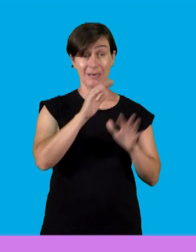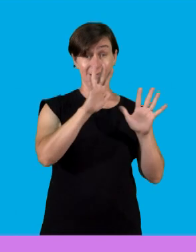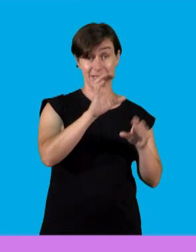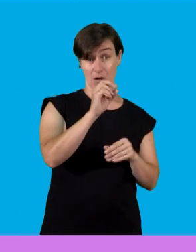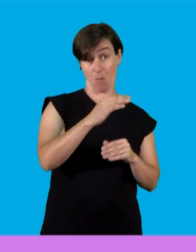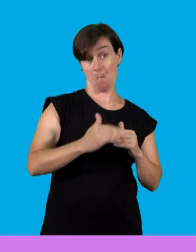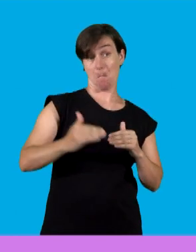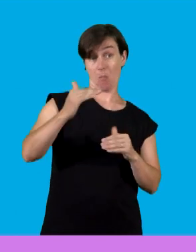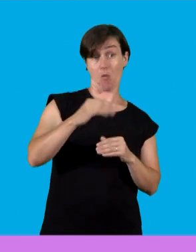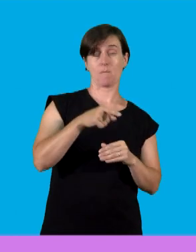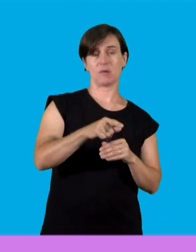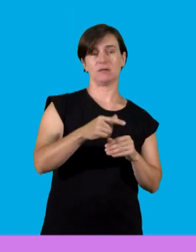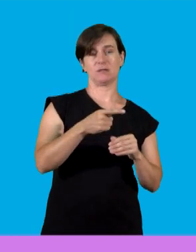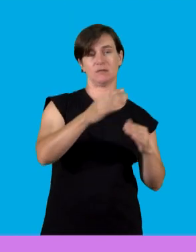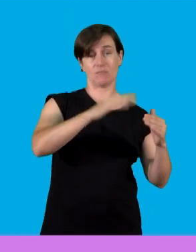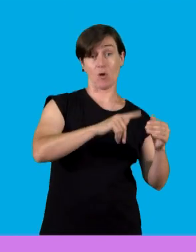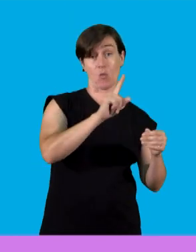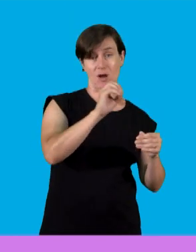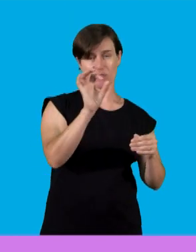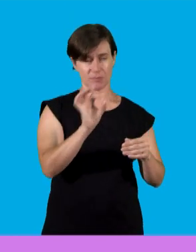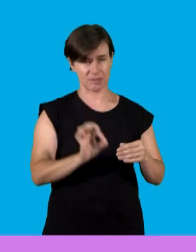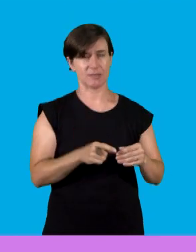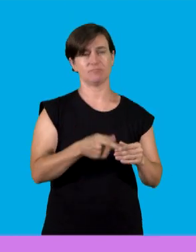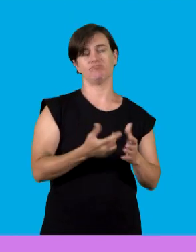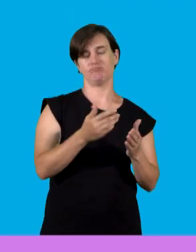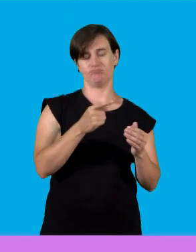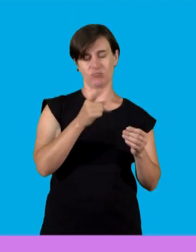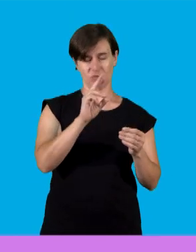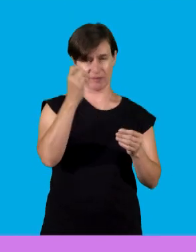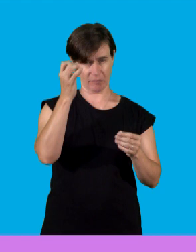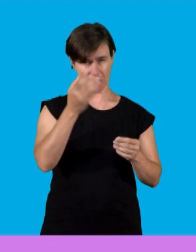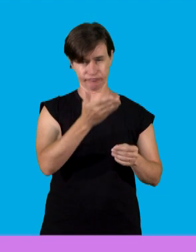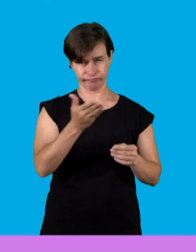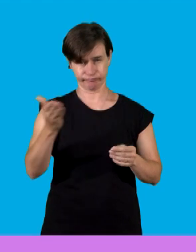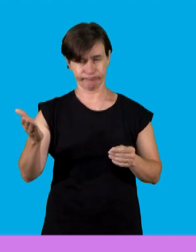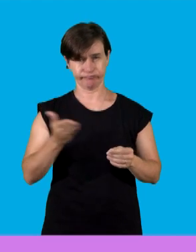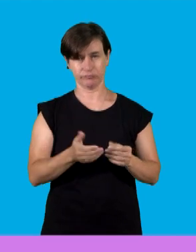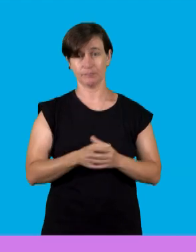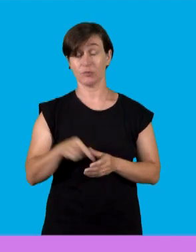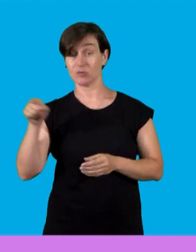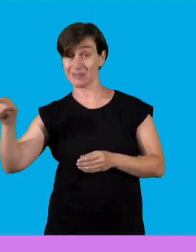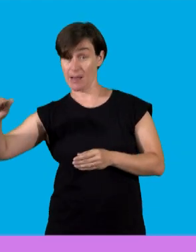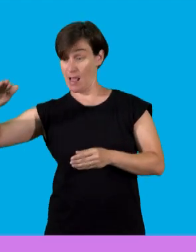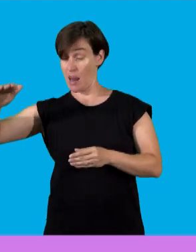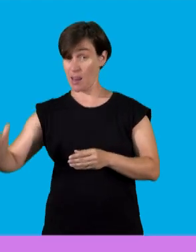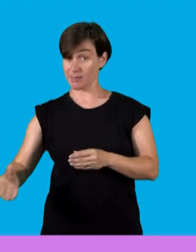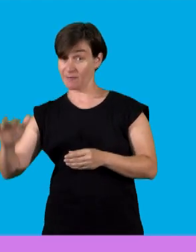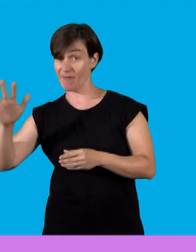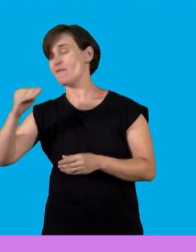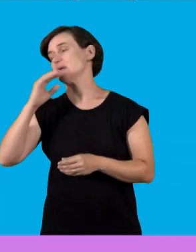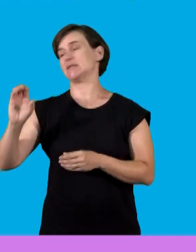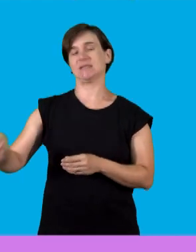100%, 9 and more, 90%, and so forth. Right, important to note, here less than 5, that will